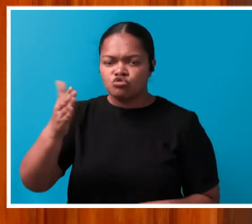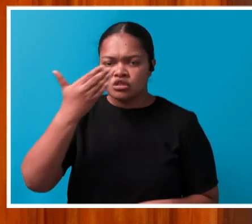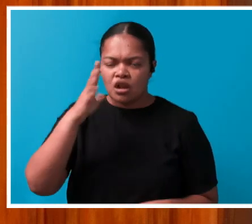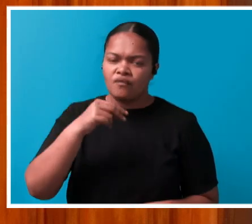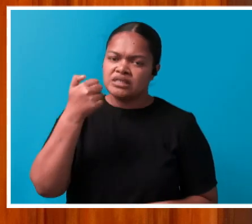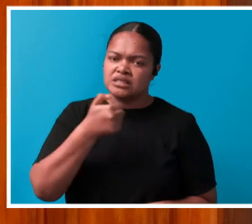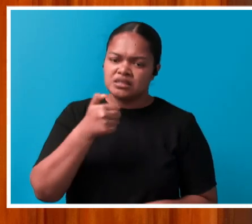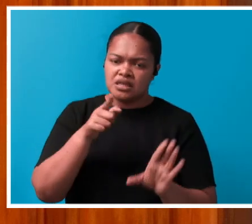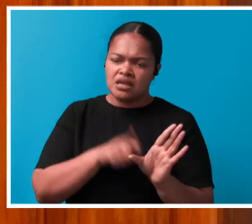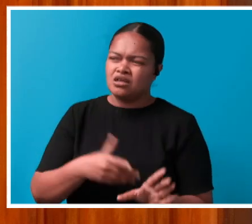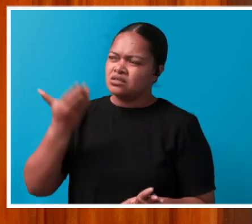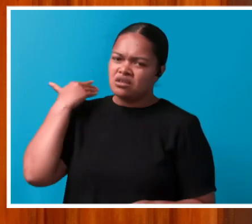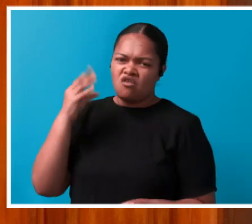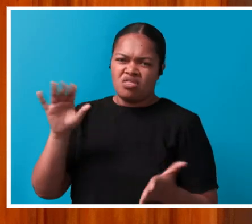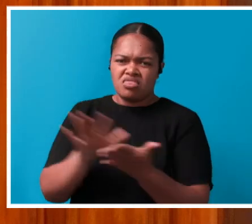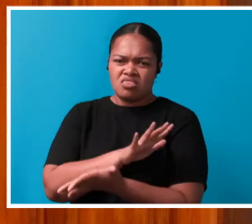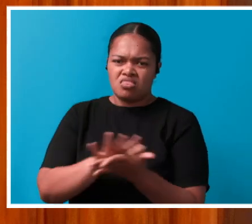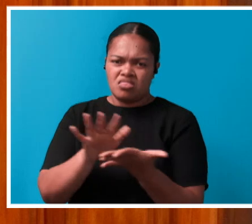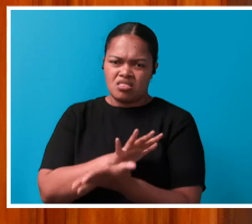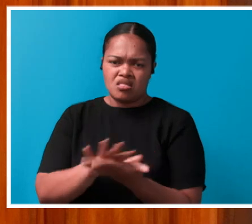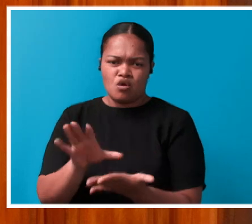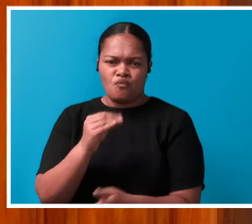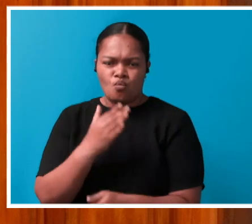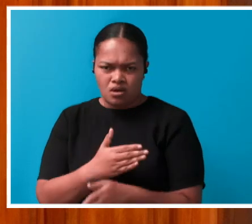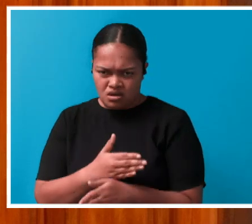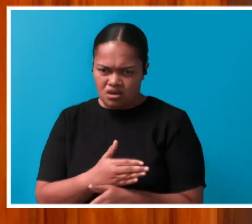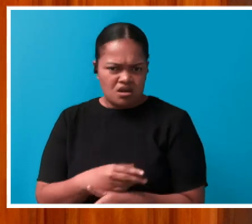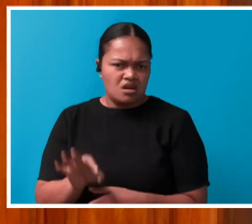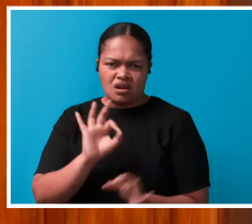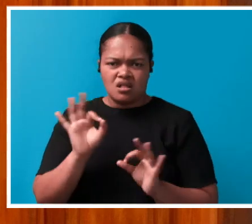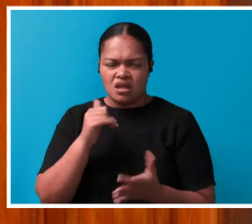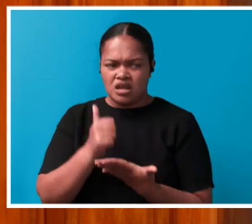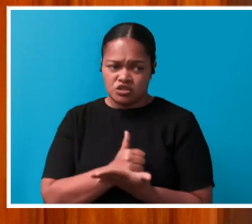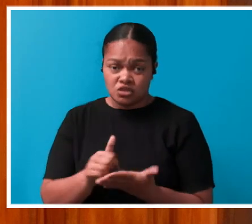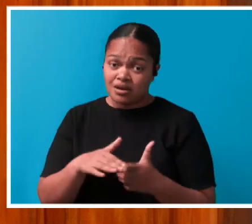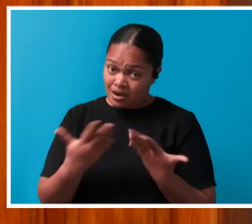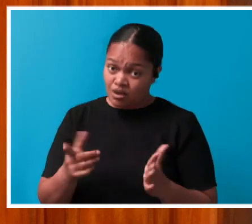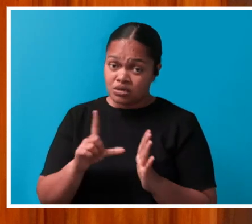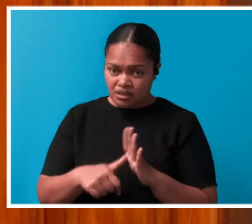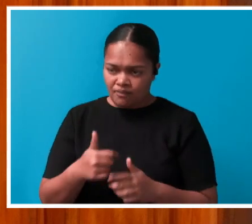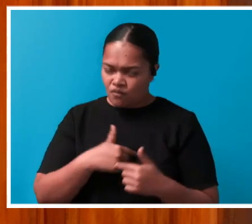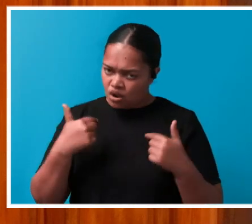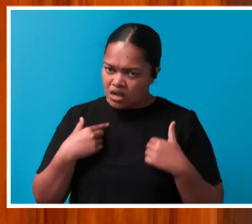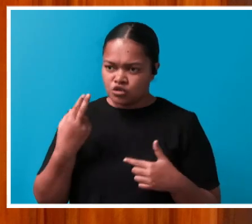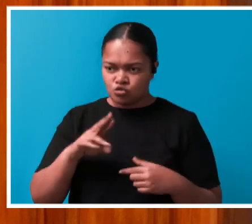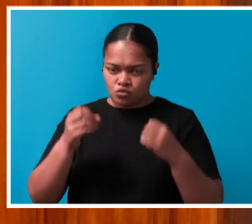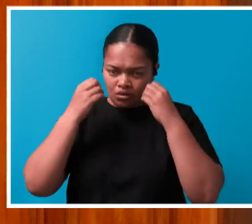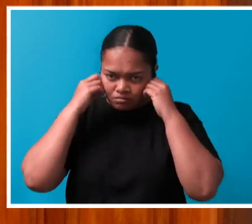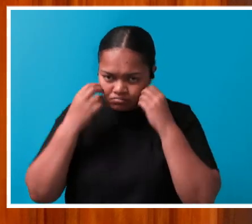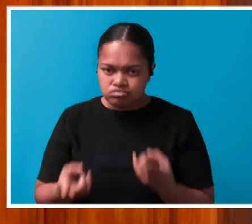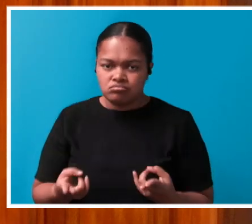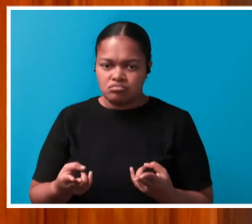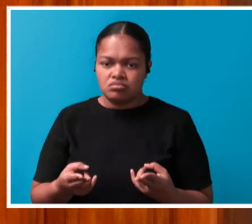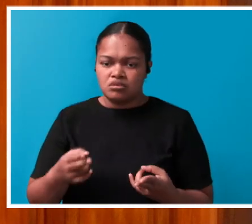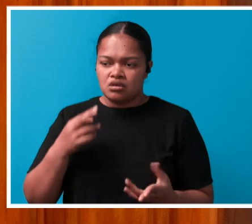years of mismanagement, denial, and inaction. Now is the time for us to face the reality of